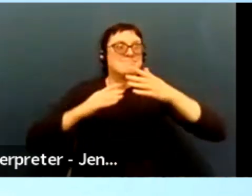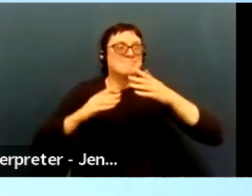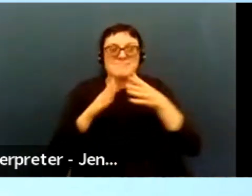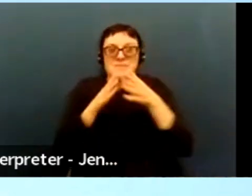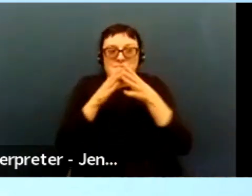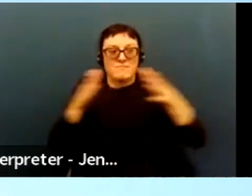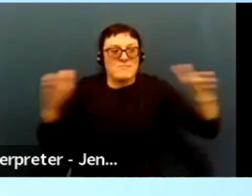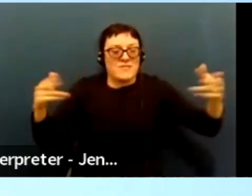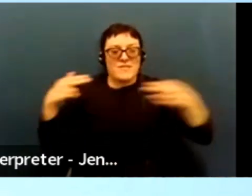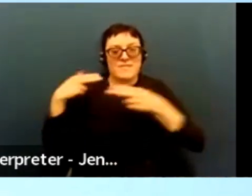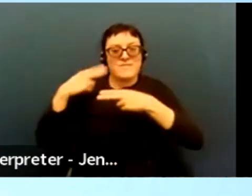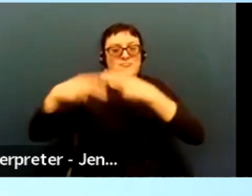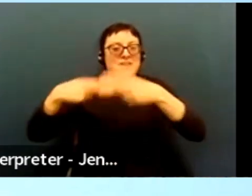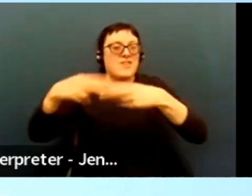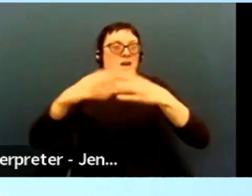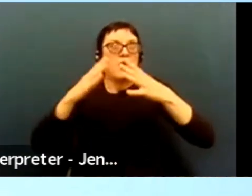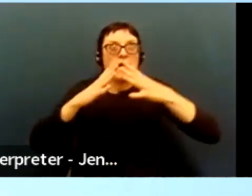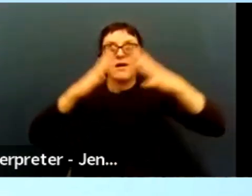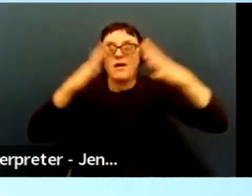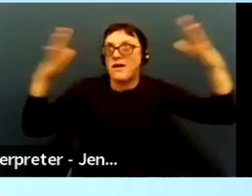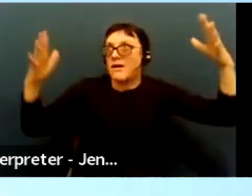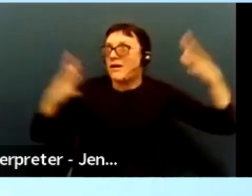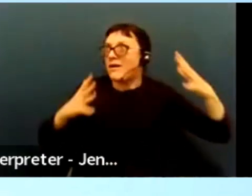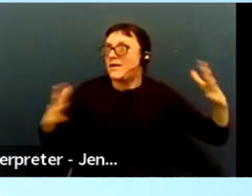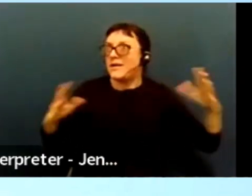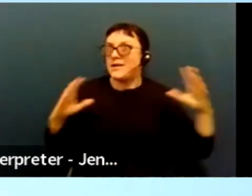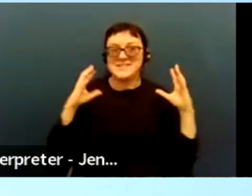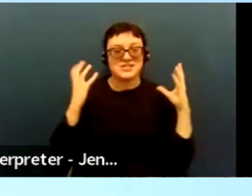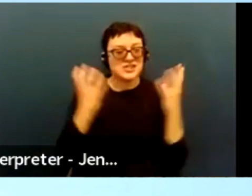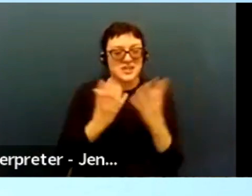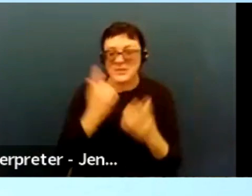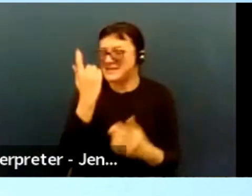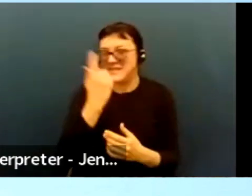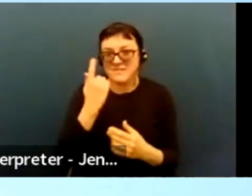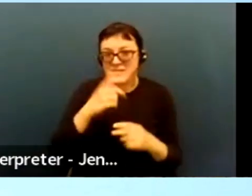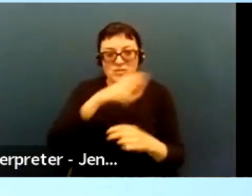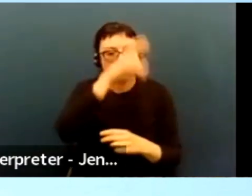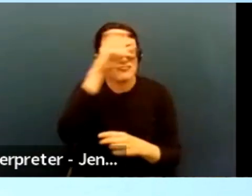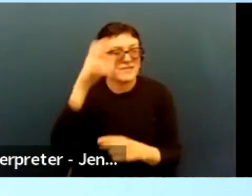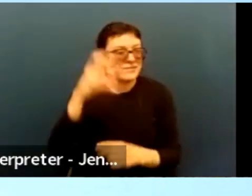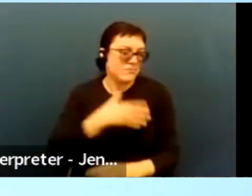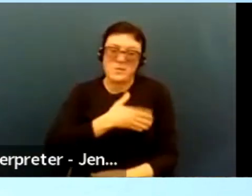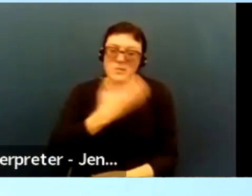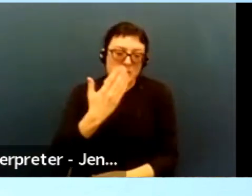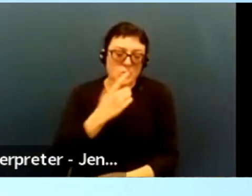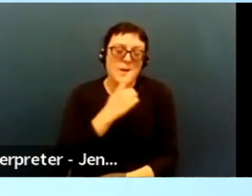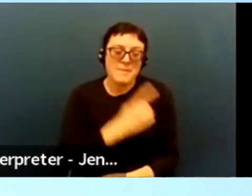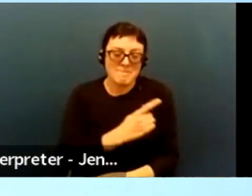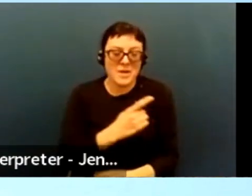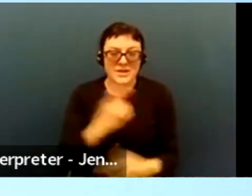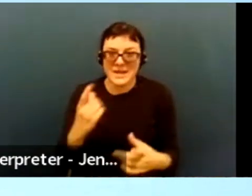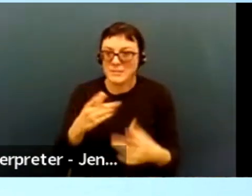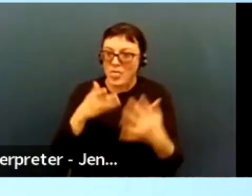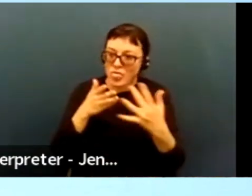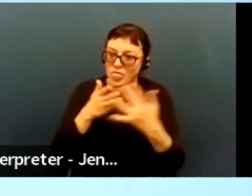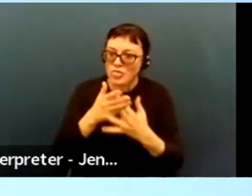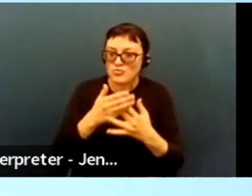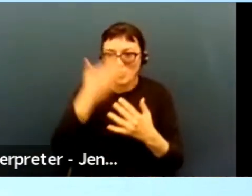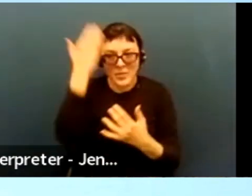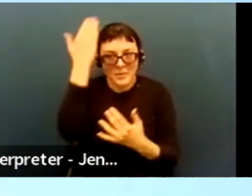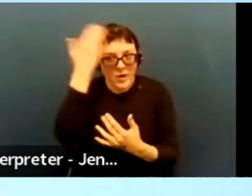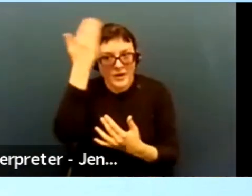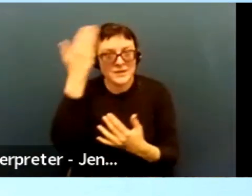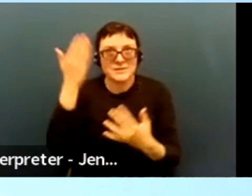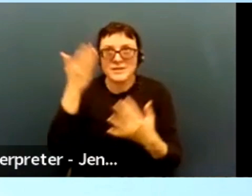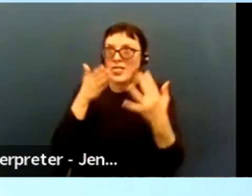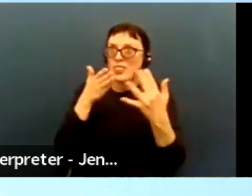and insane with lust, or an old man who refusing to accept the honesty